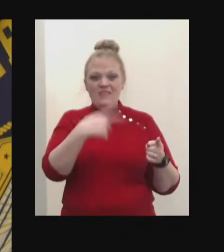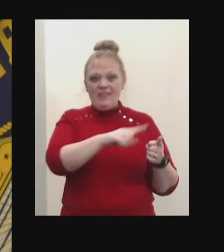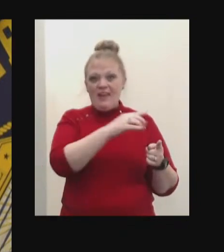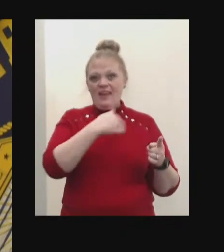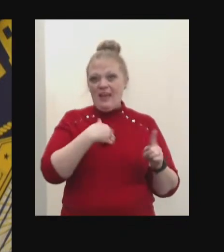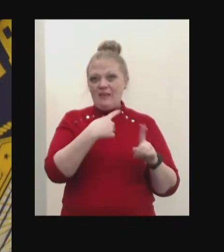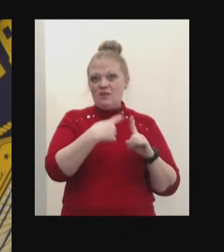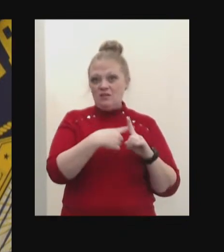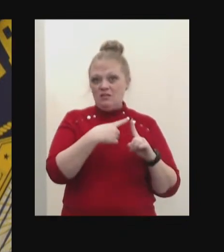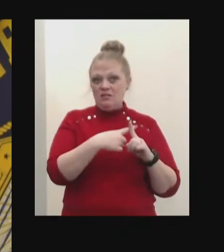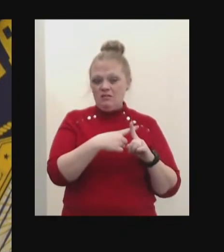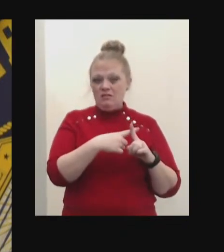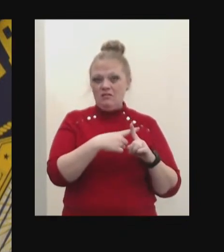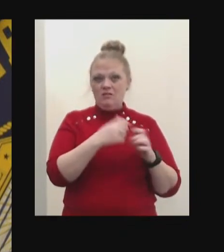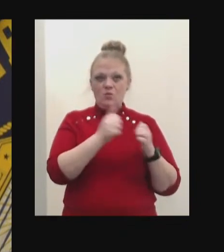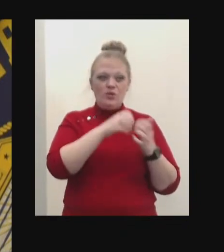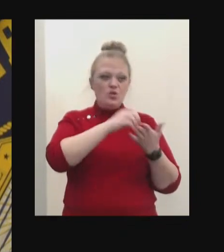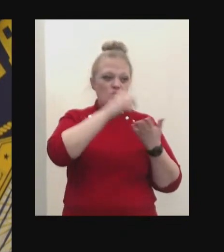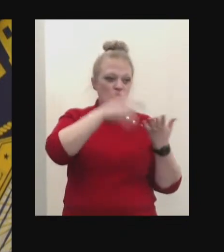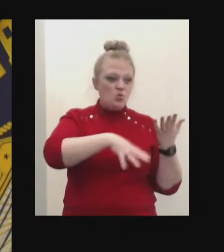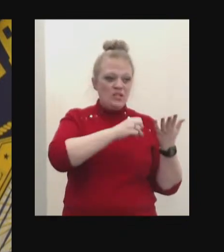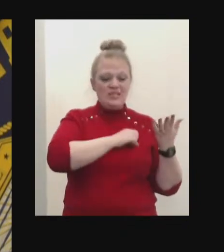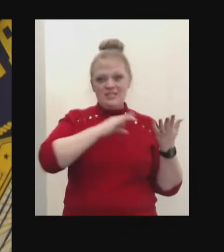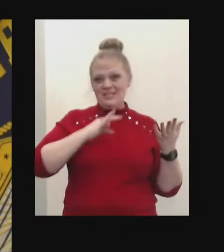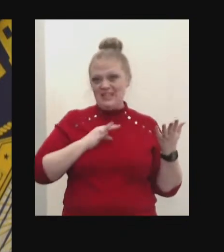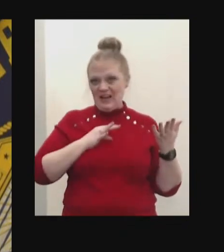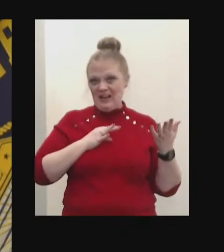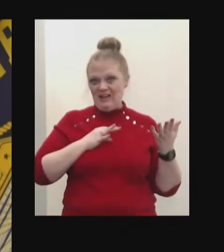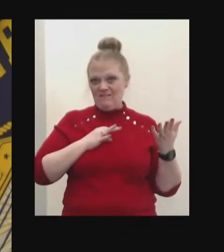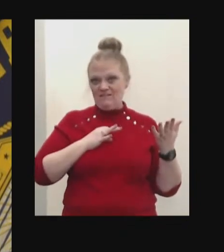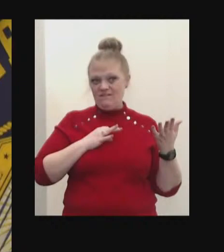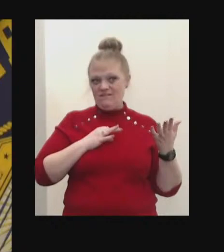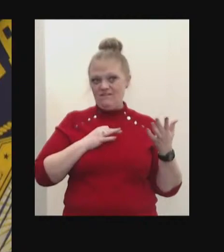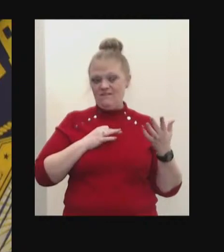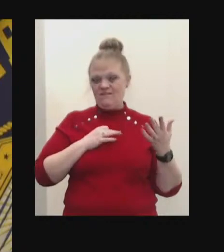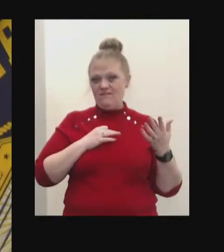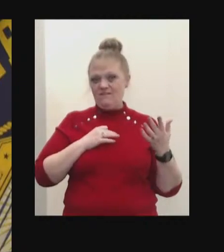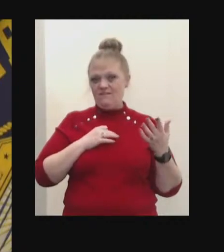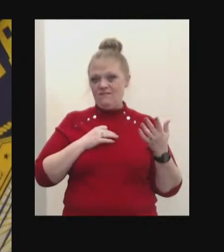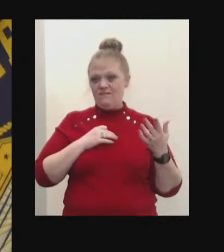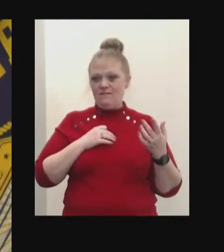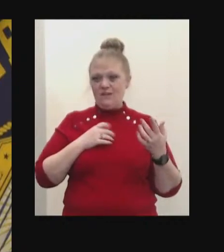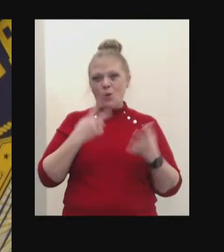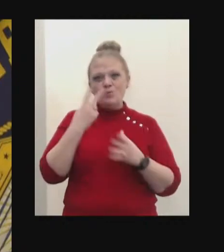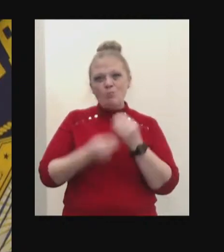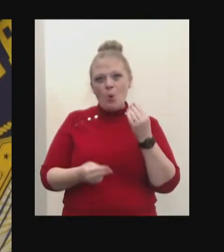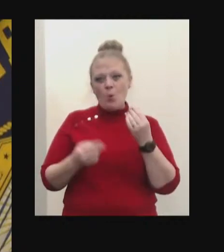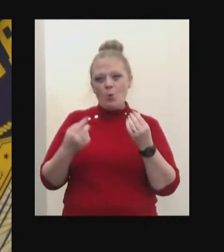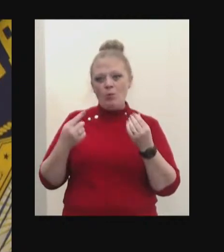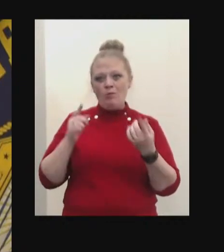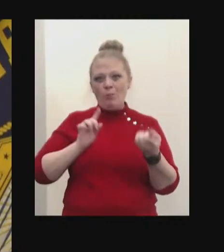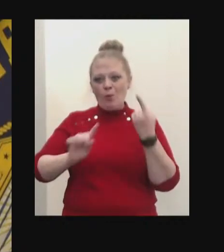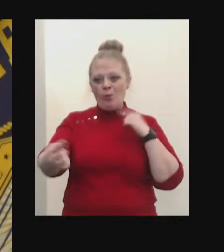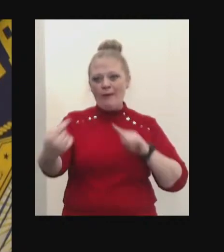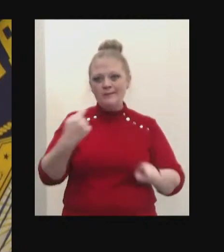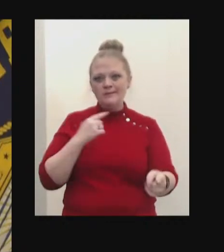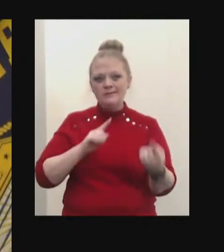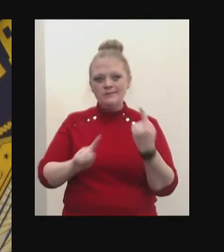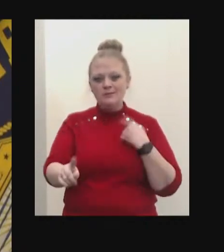school, either a student or a staff member. And then it's a two-way street. During our case investigation, if we